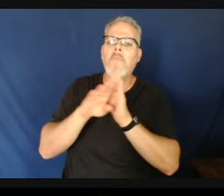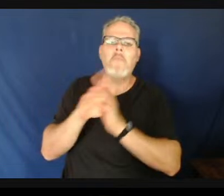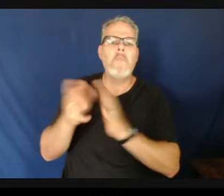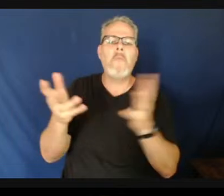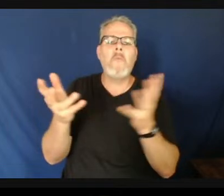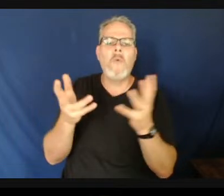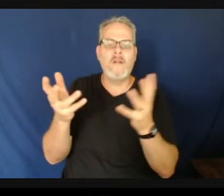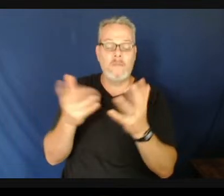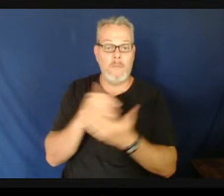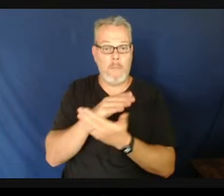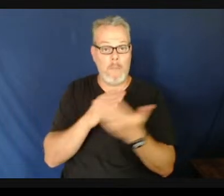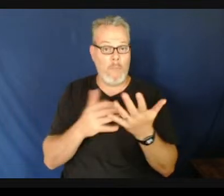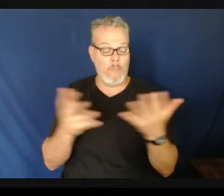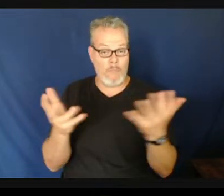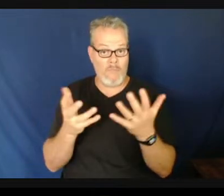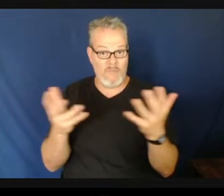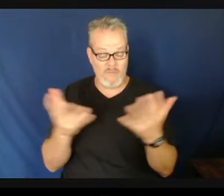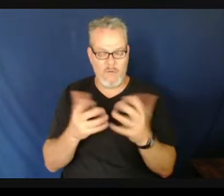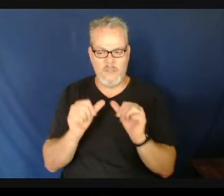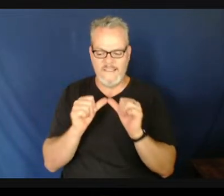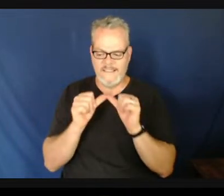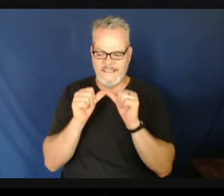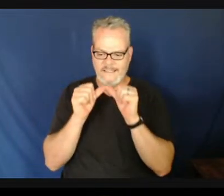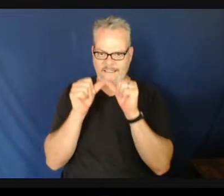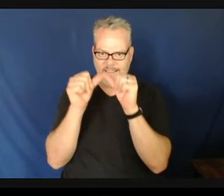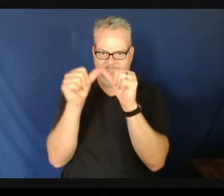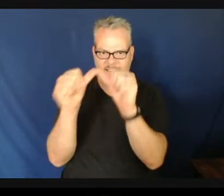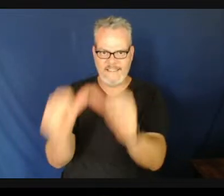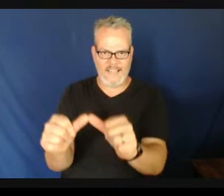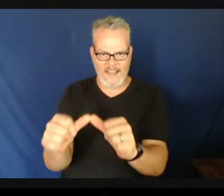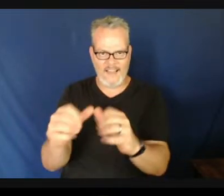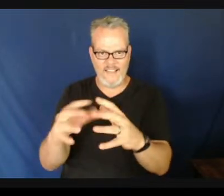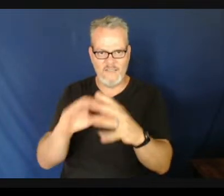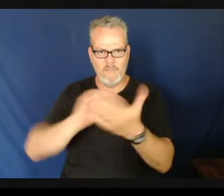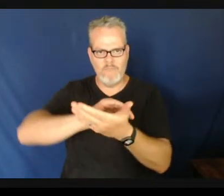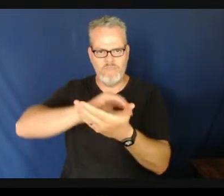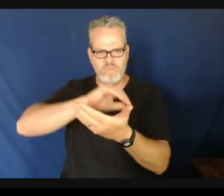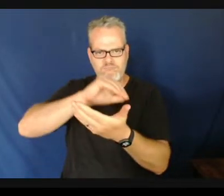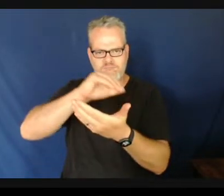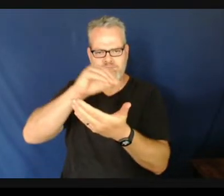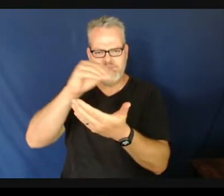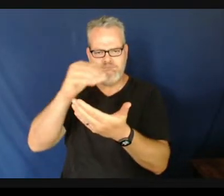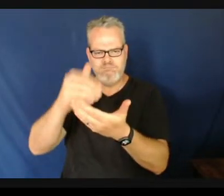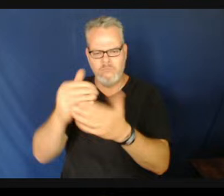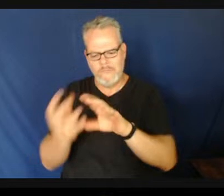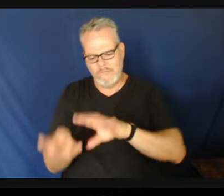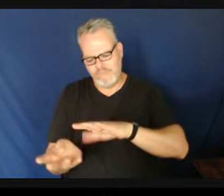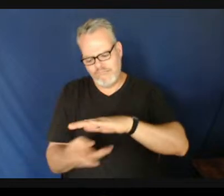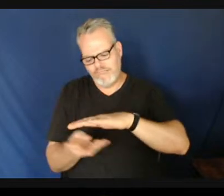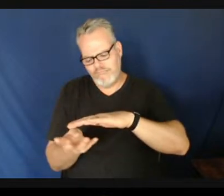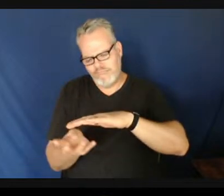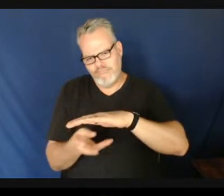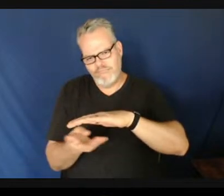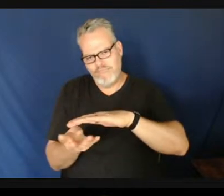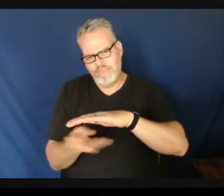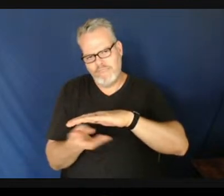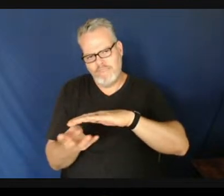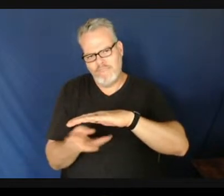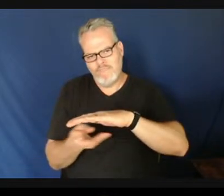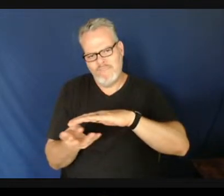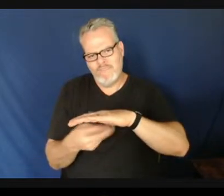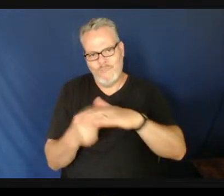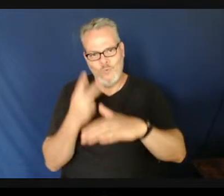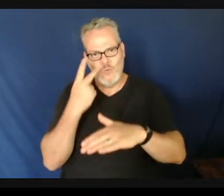increased or sustained high volume of magma feeding into Kilauea that we're seeing, this whole caldera